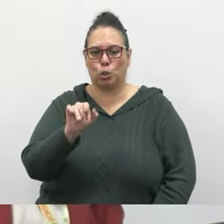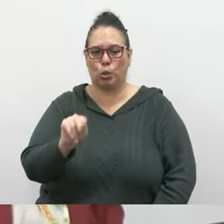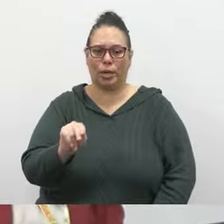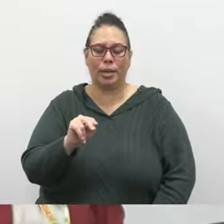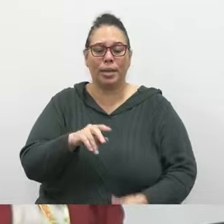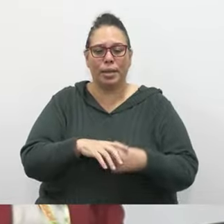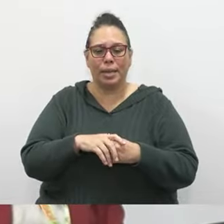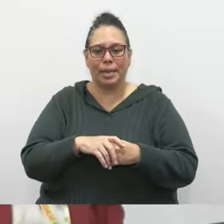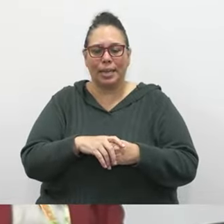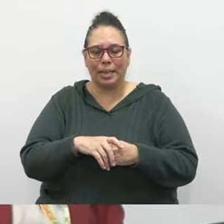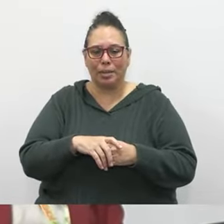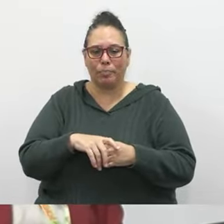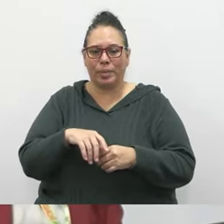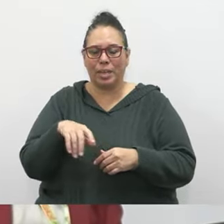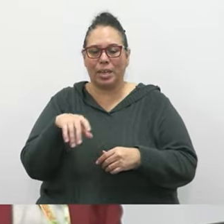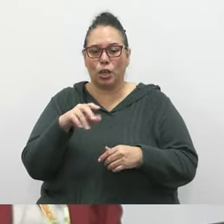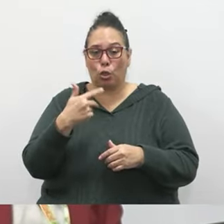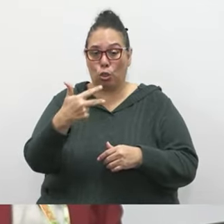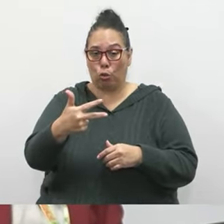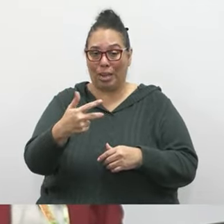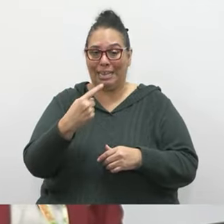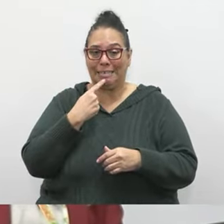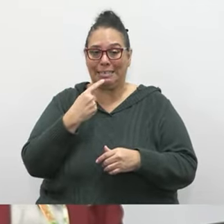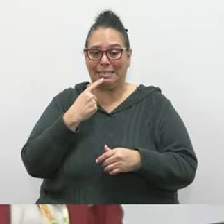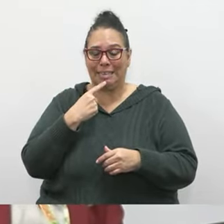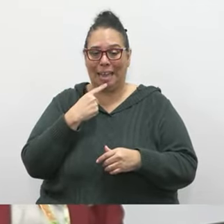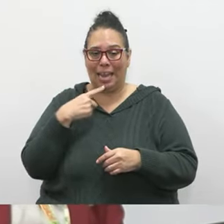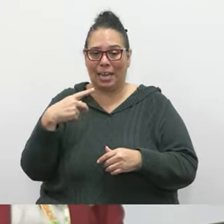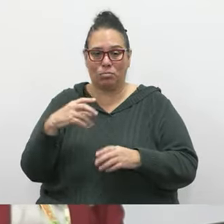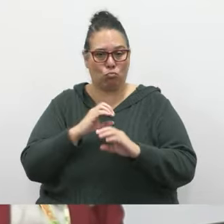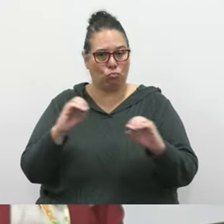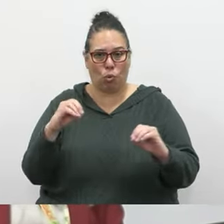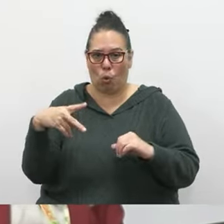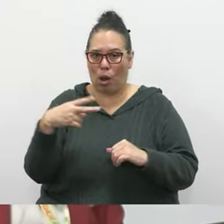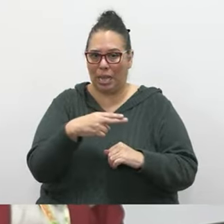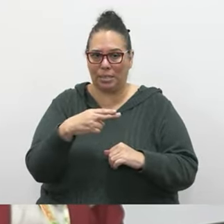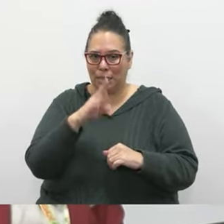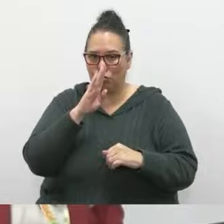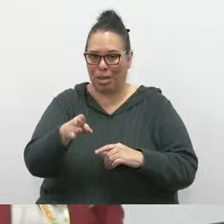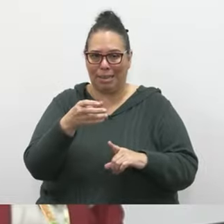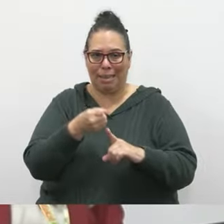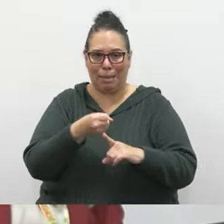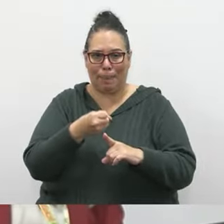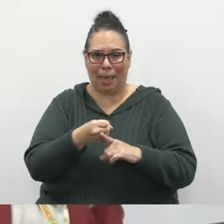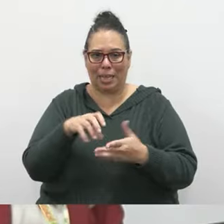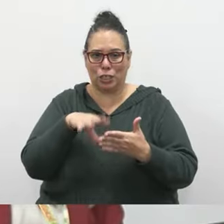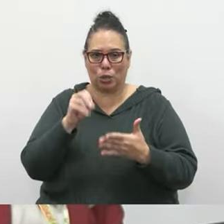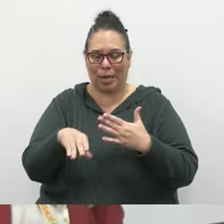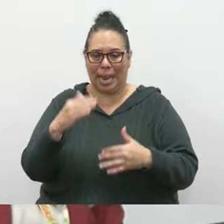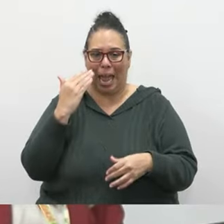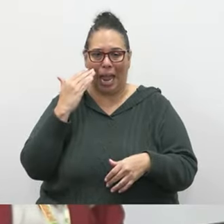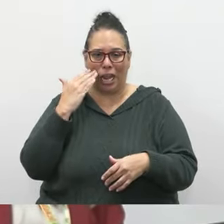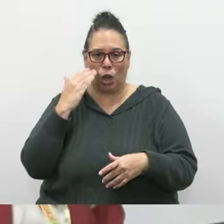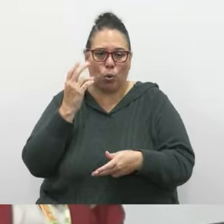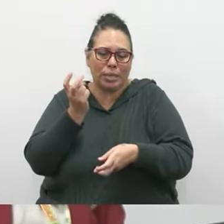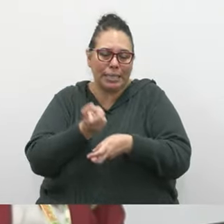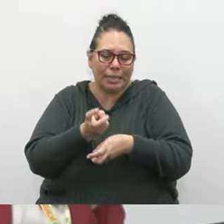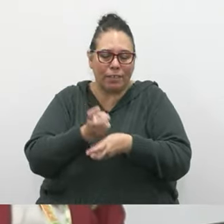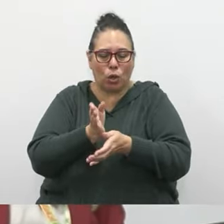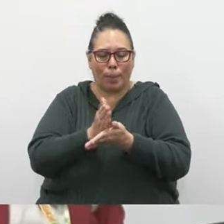Layoffs rally, 3 of you stated your commitment to keeping cuts away from positions that directly impact students. I know that we're in very difficult